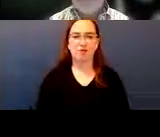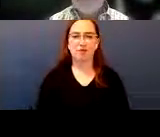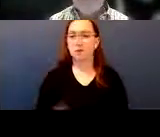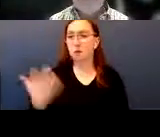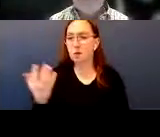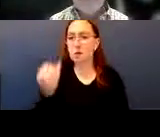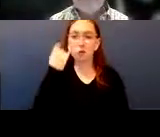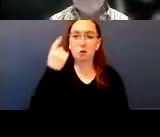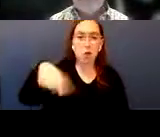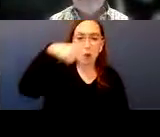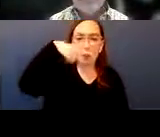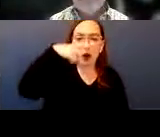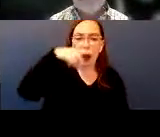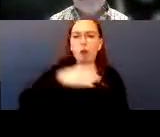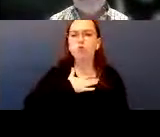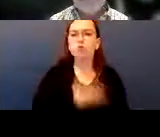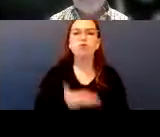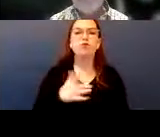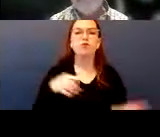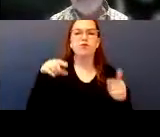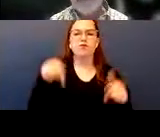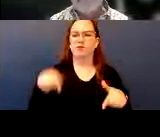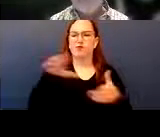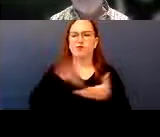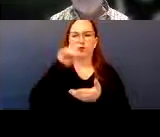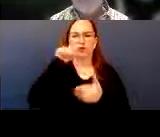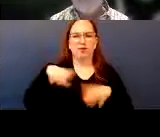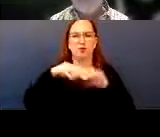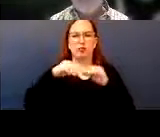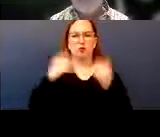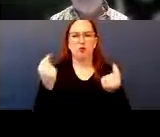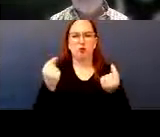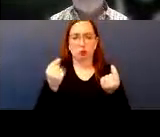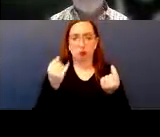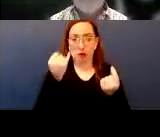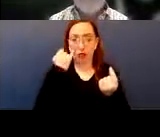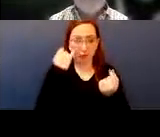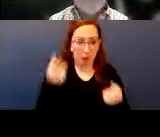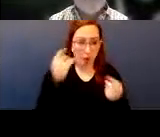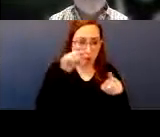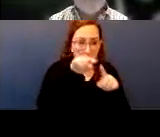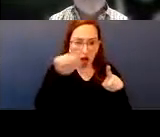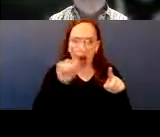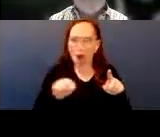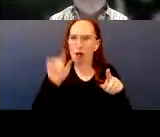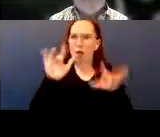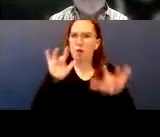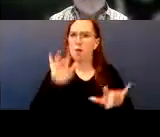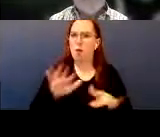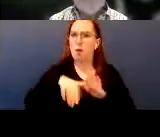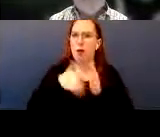mind, how did you hear about tonight's meetings? And please select, if you would, all that apply. Is it email or the